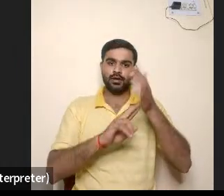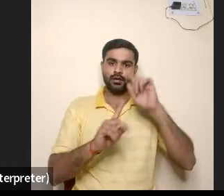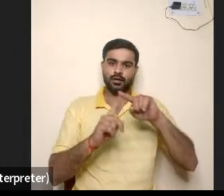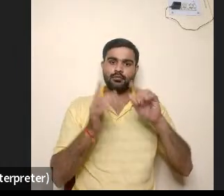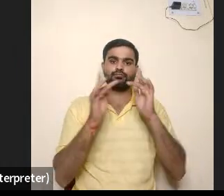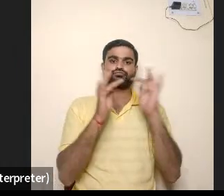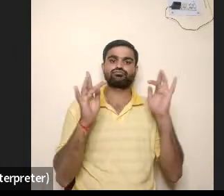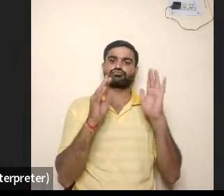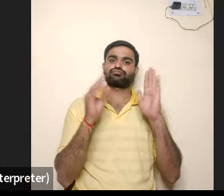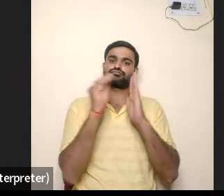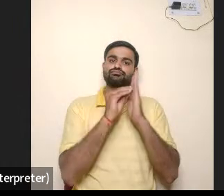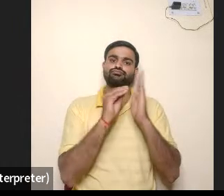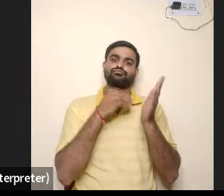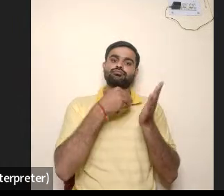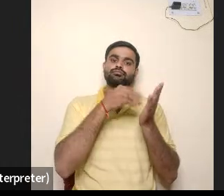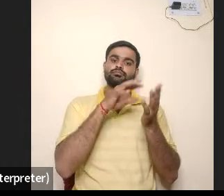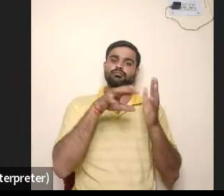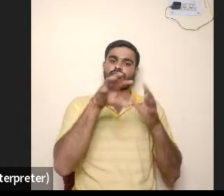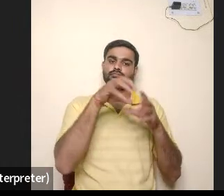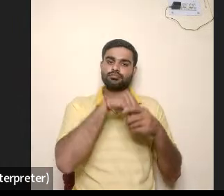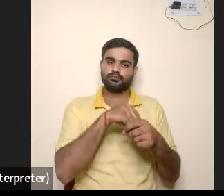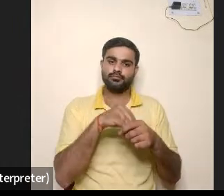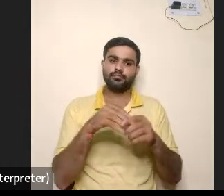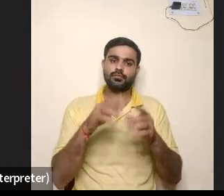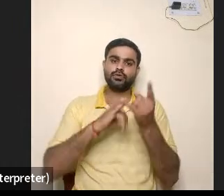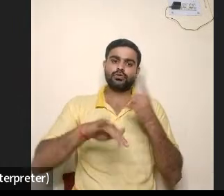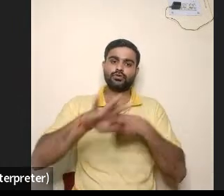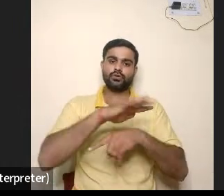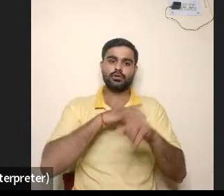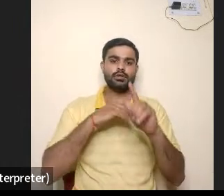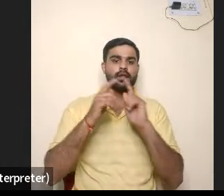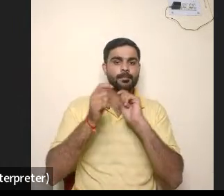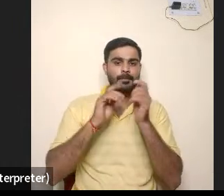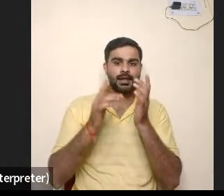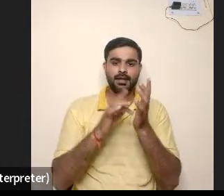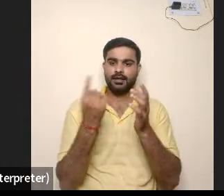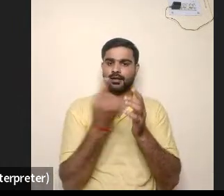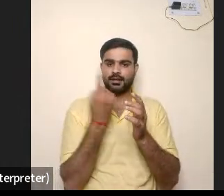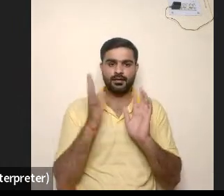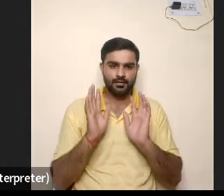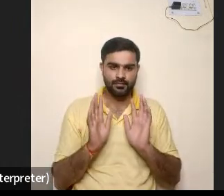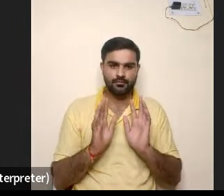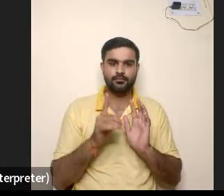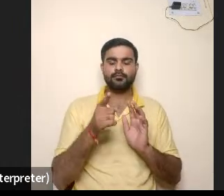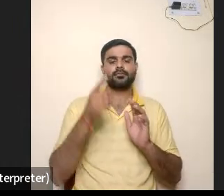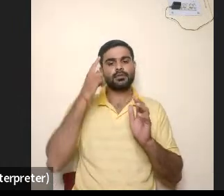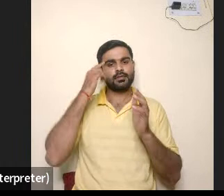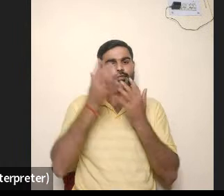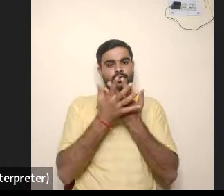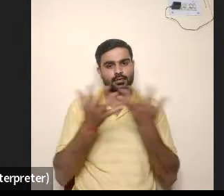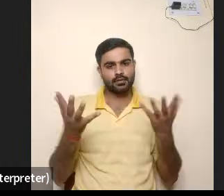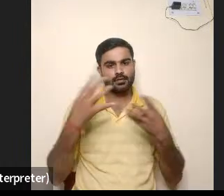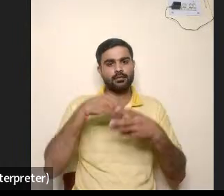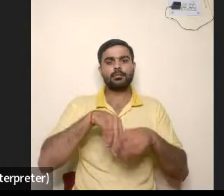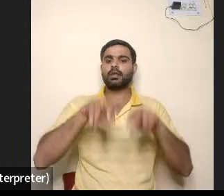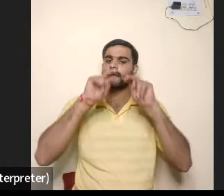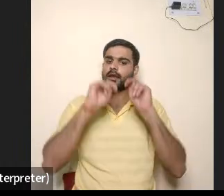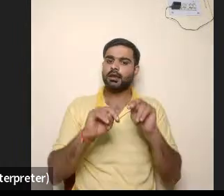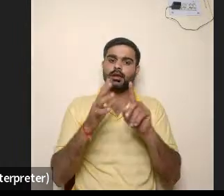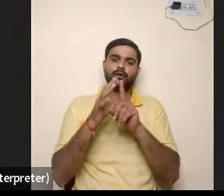internet, and it's not social media specific. And it's like things they are all required to